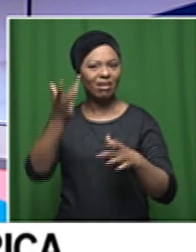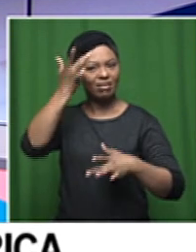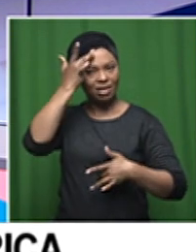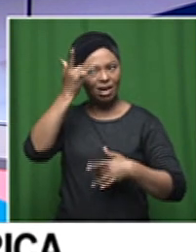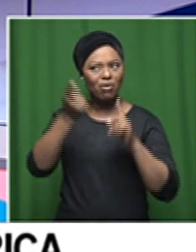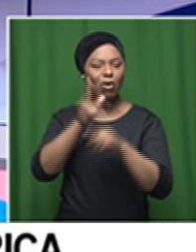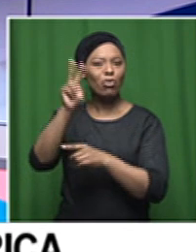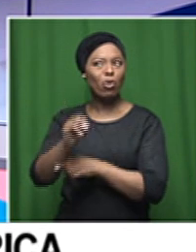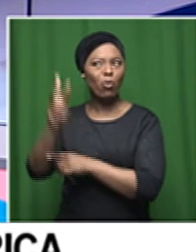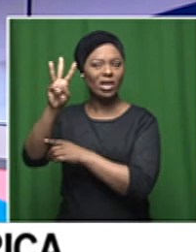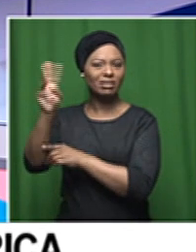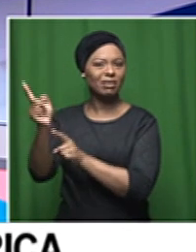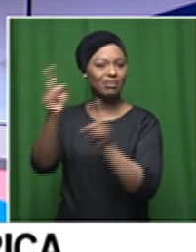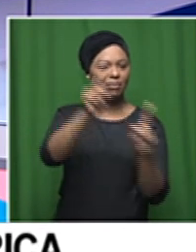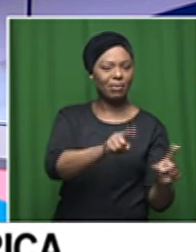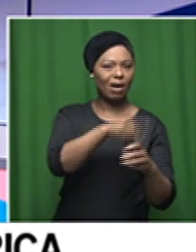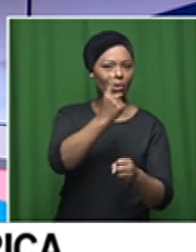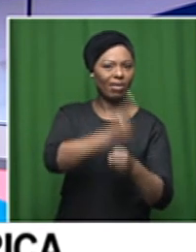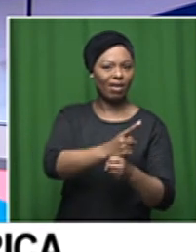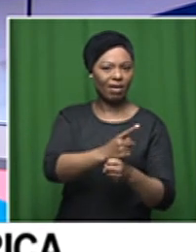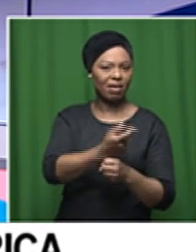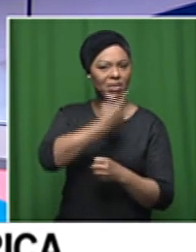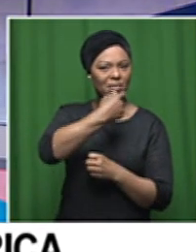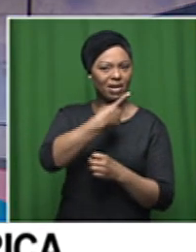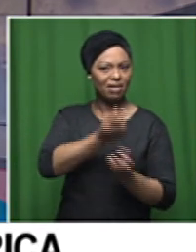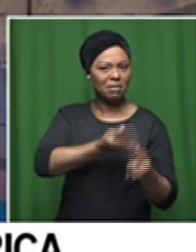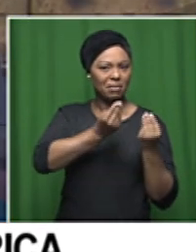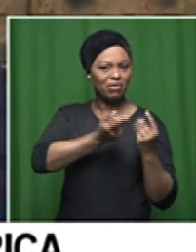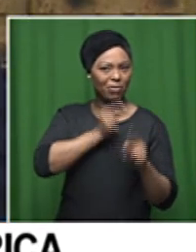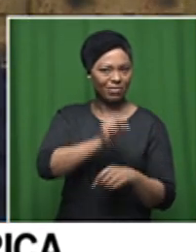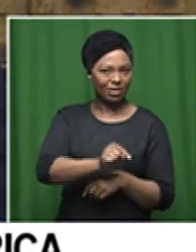receive healthcare in Gauteng. Take a listen.